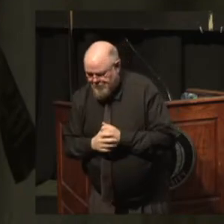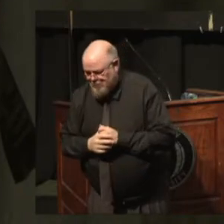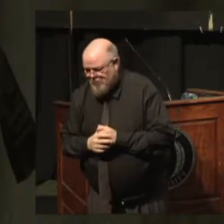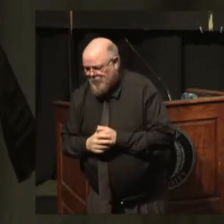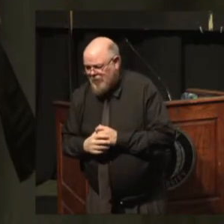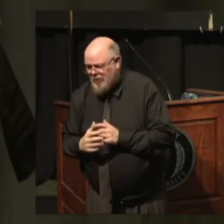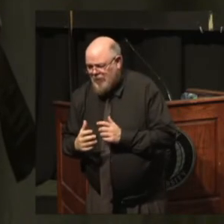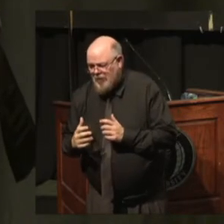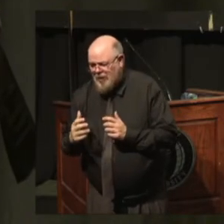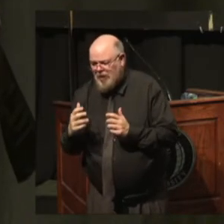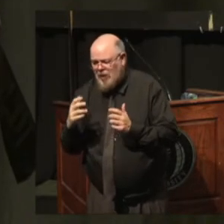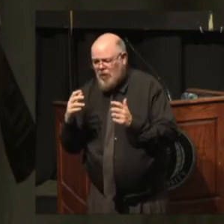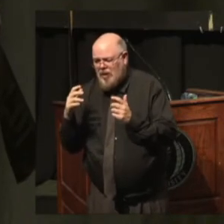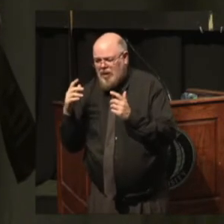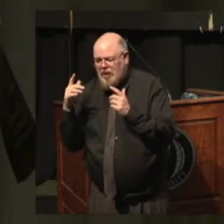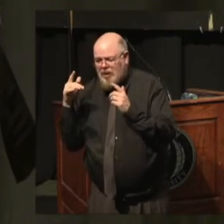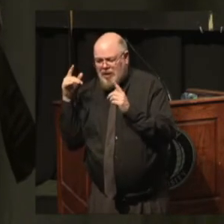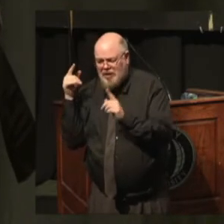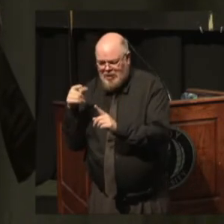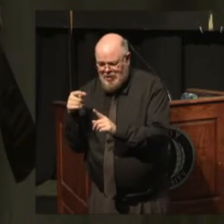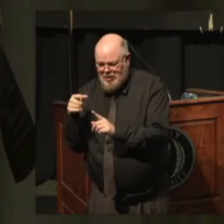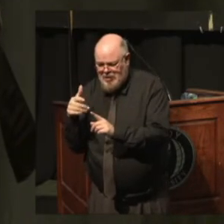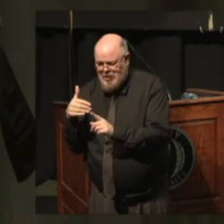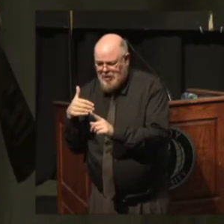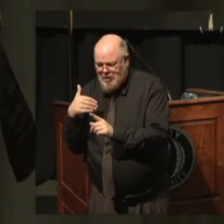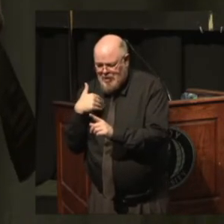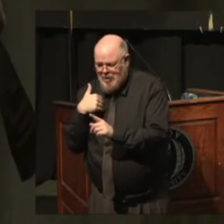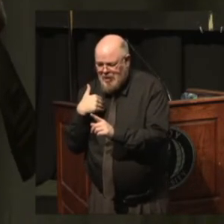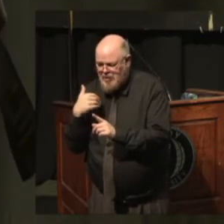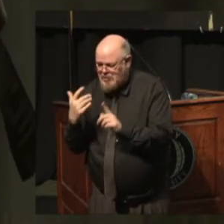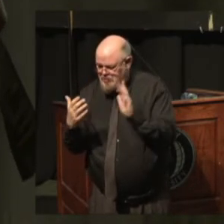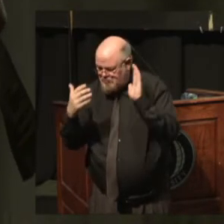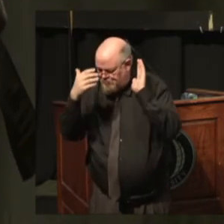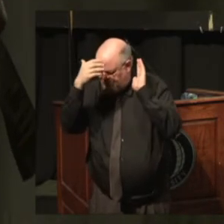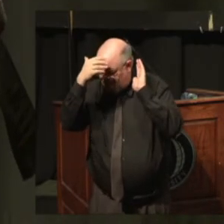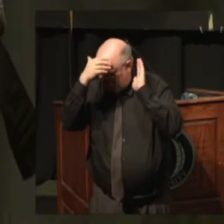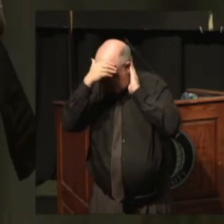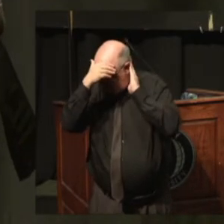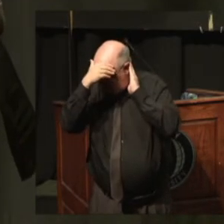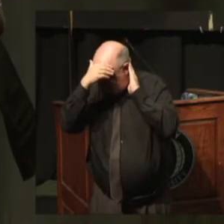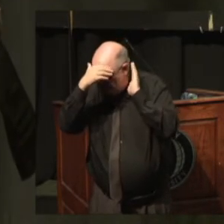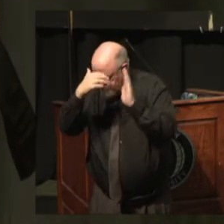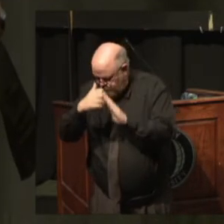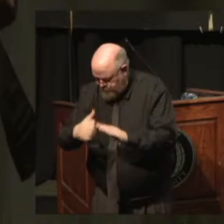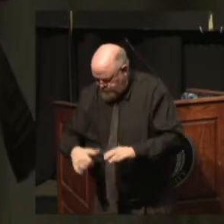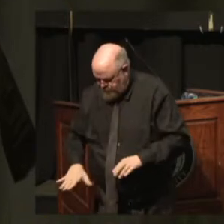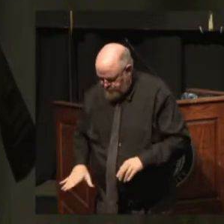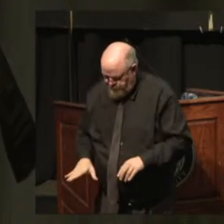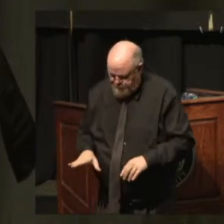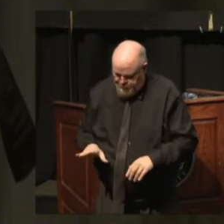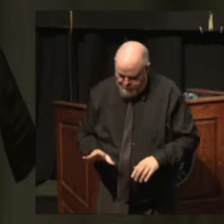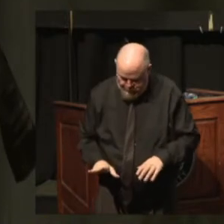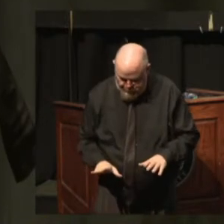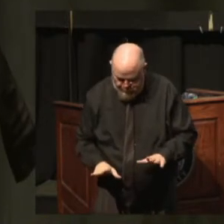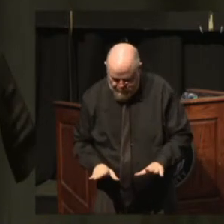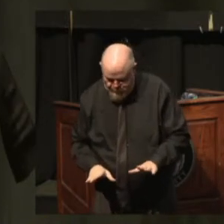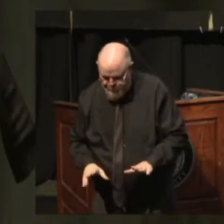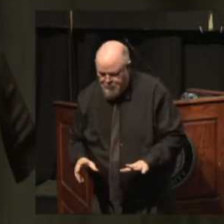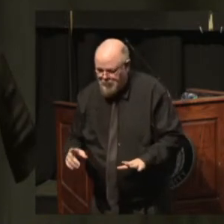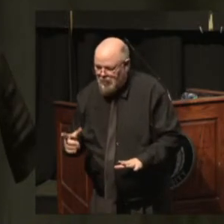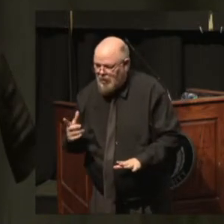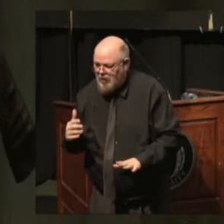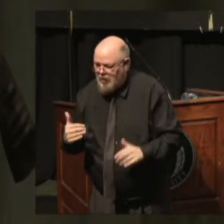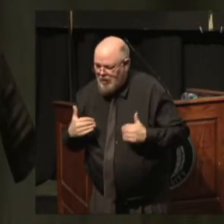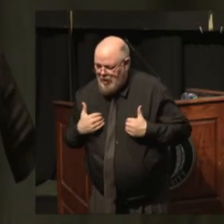only that, when he came out, he had this helmet, bronze helmet on him, added a foot to him. He had this coat metal